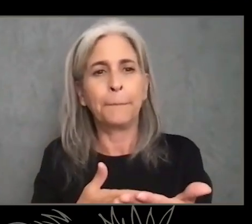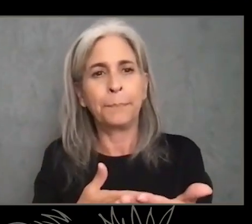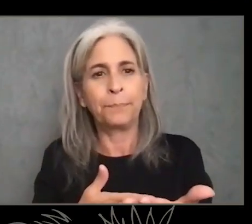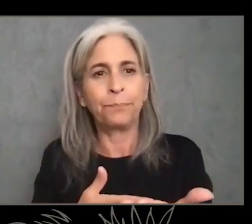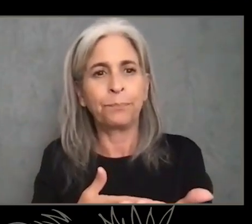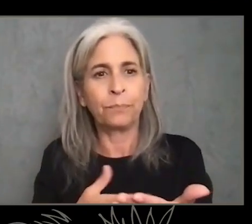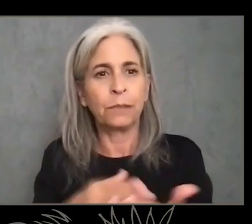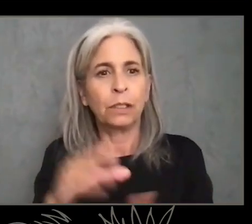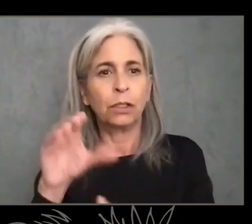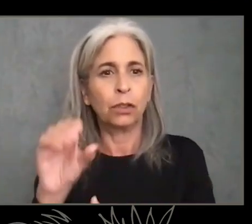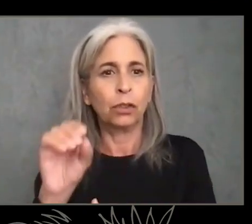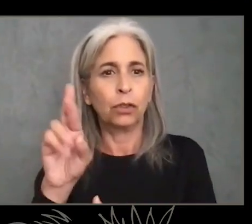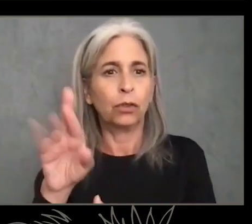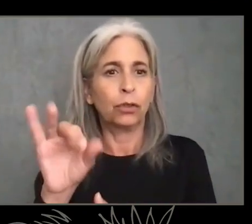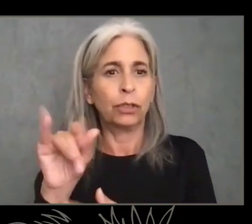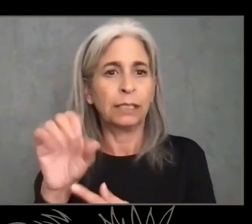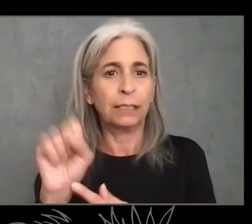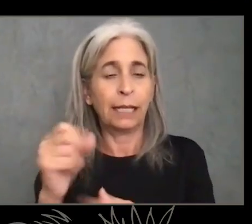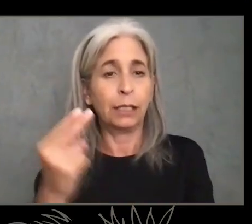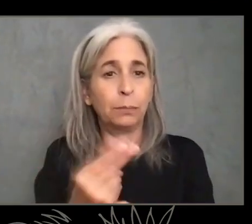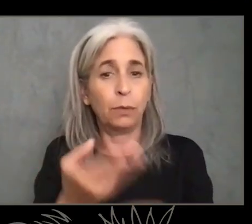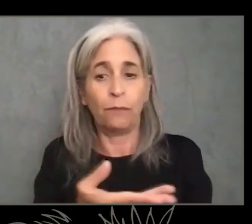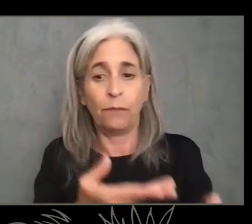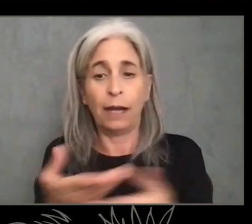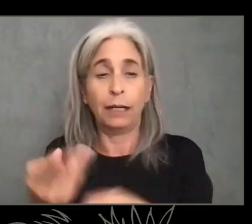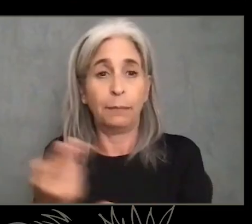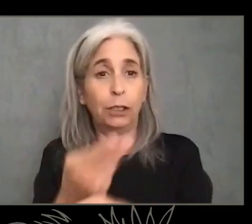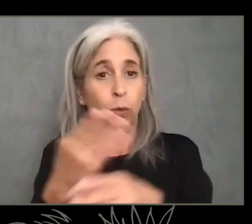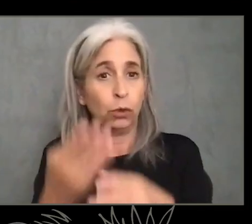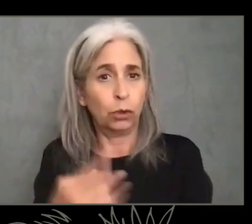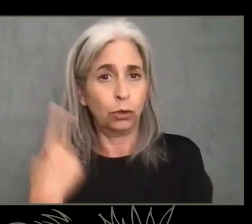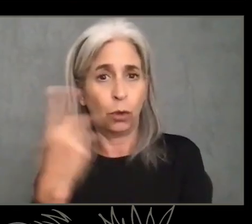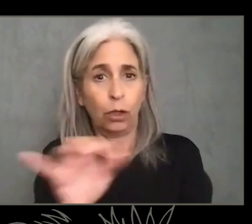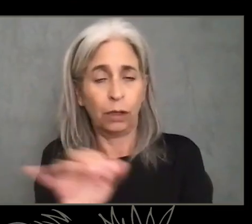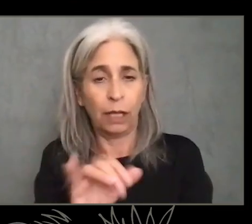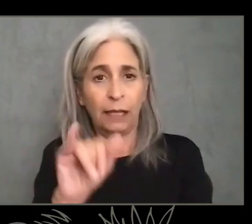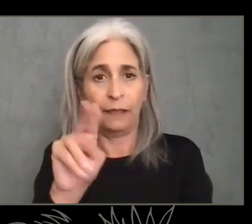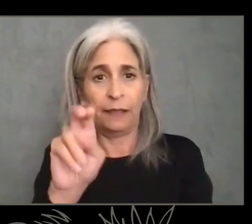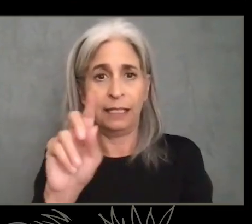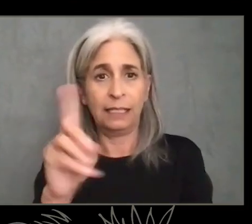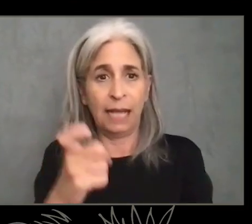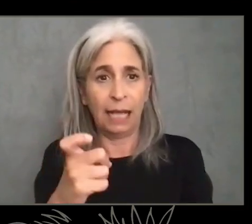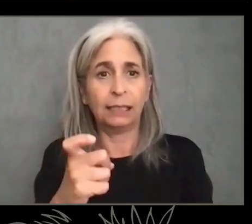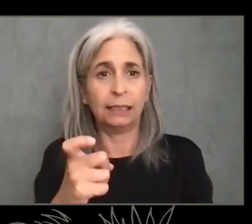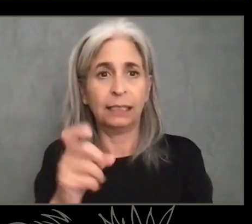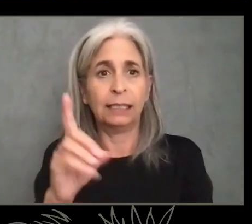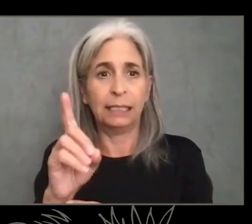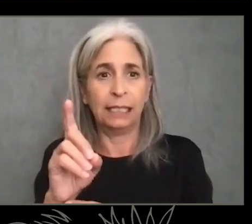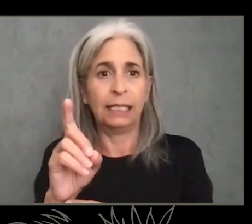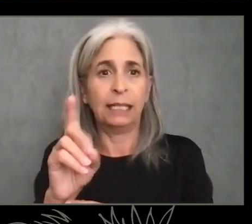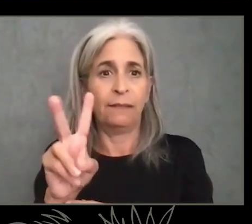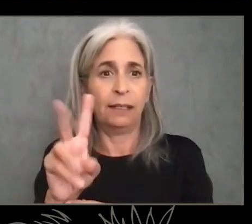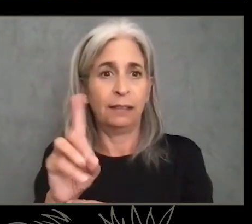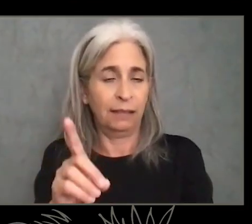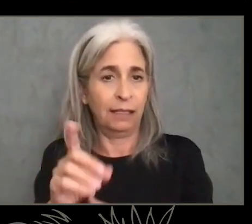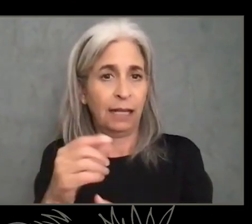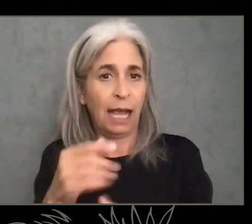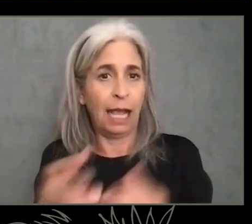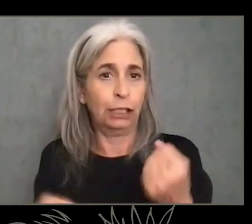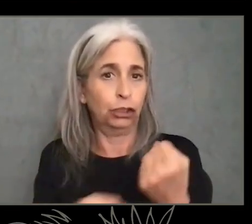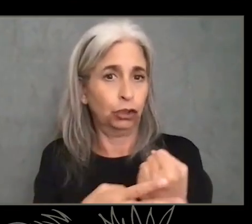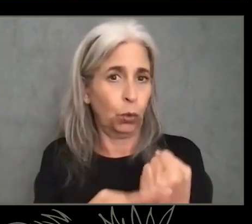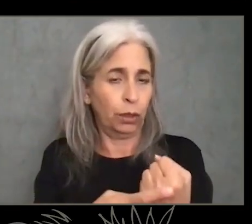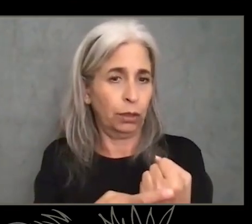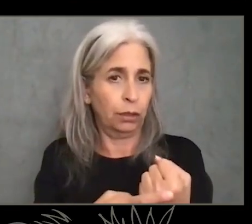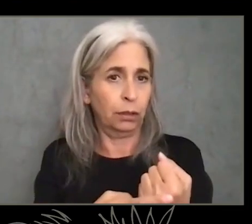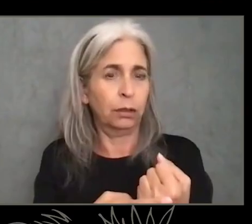that I can provide to my user. And this is how it would look in the index DB that I stored. In the previous talk, we